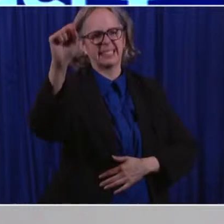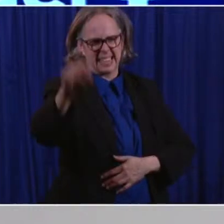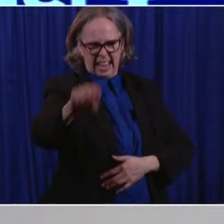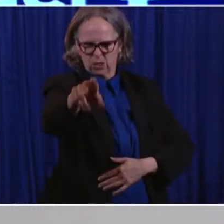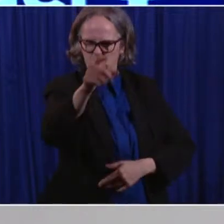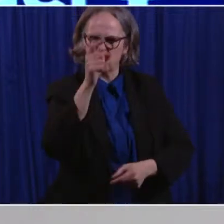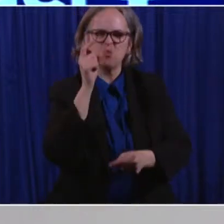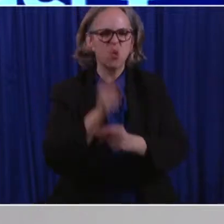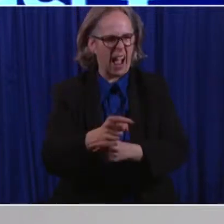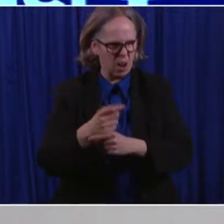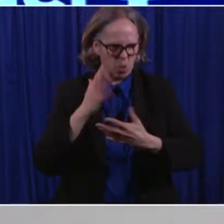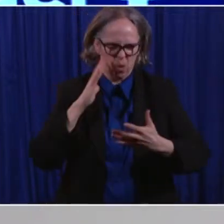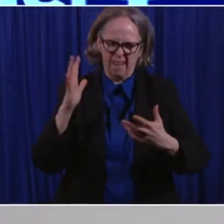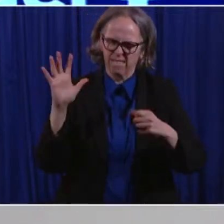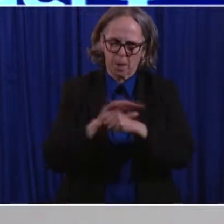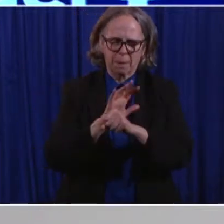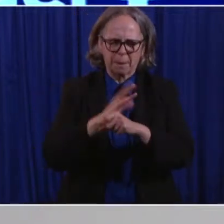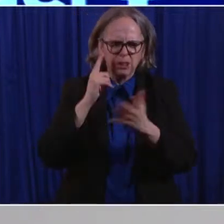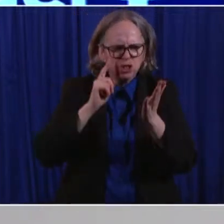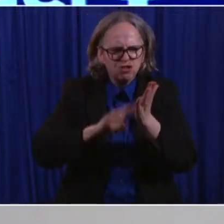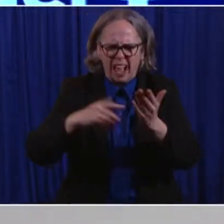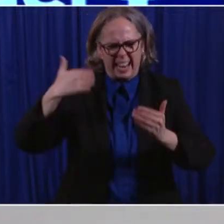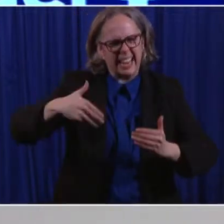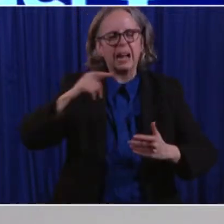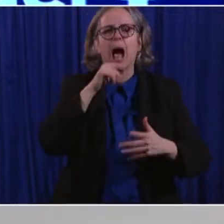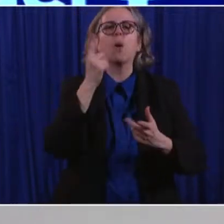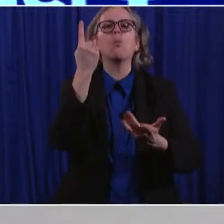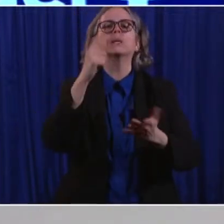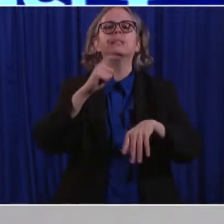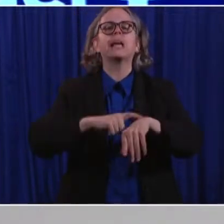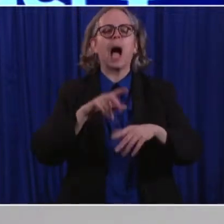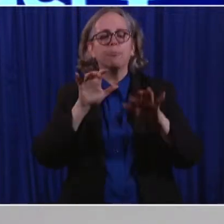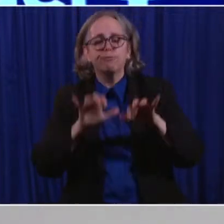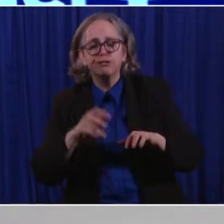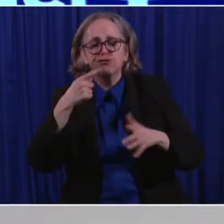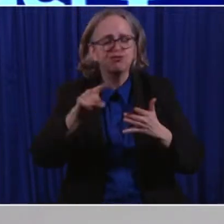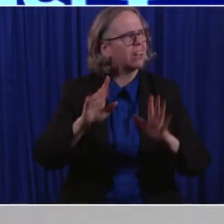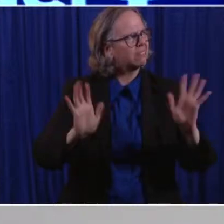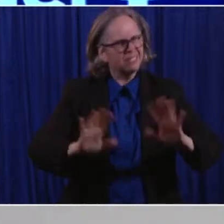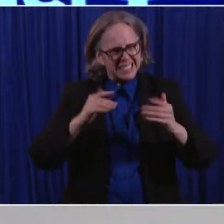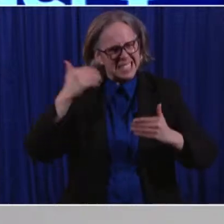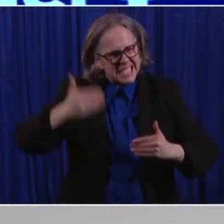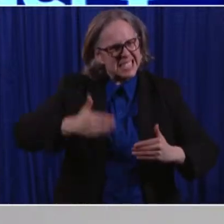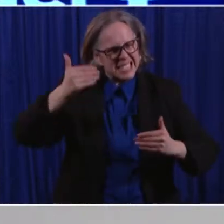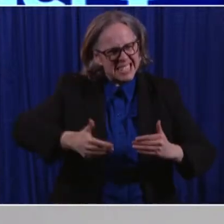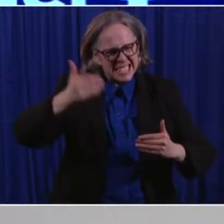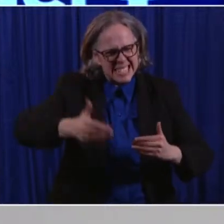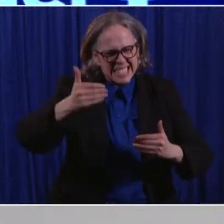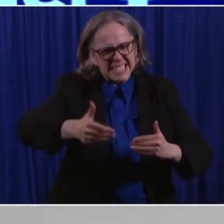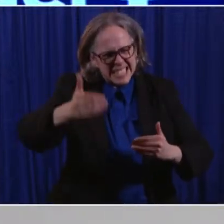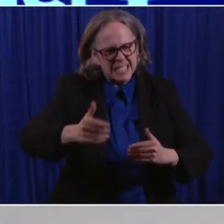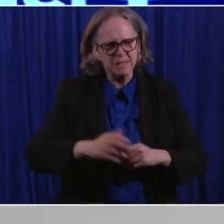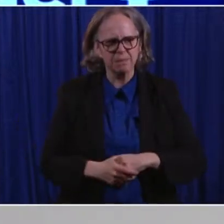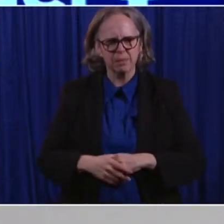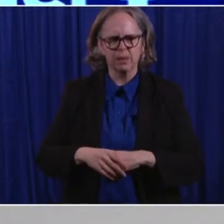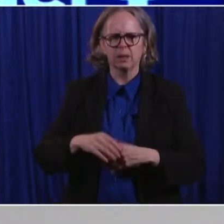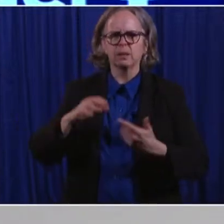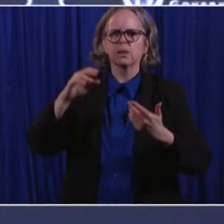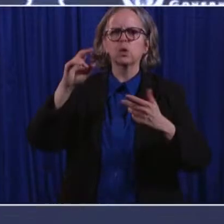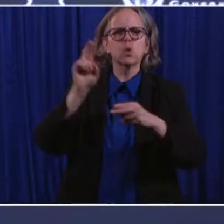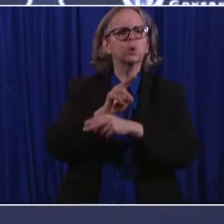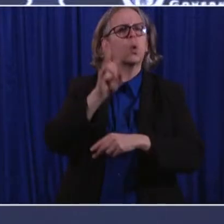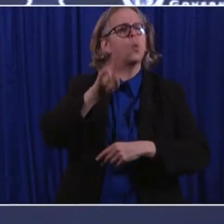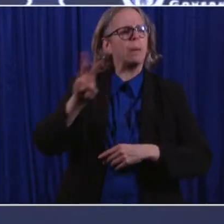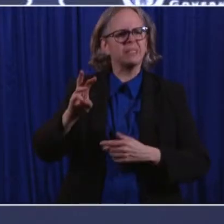check back. It's a location based. So if you specifically want the Cintas Center, look for the zip code for the Cintas Center. And if anything opens up, you'll see it right away. But